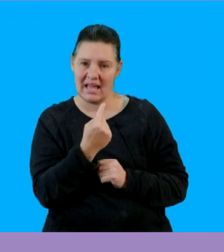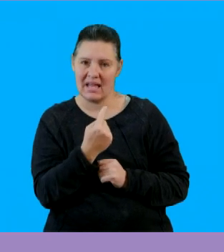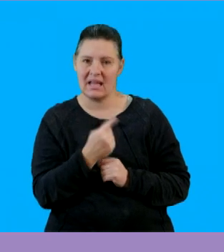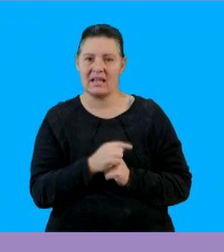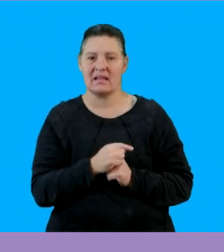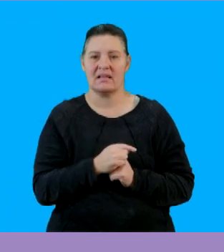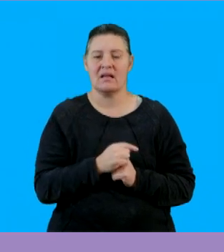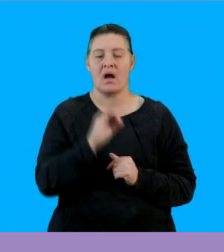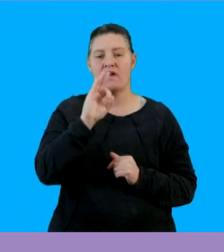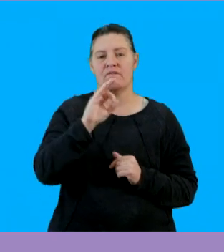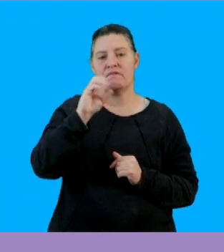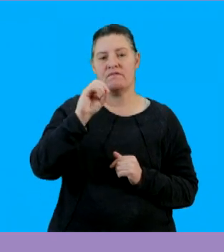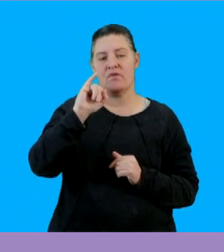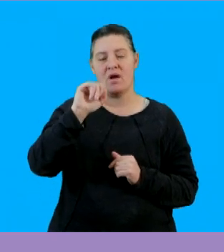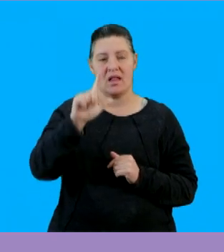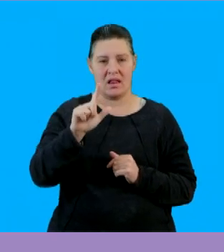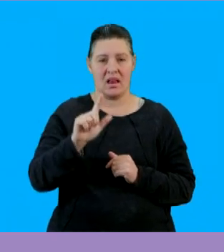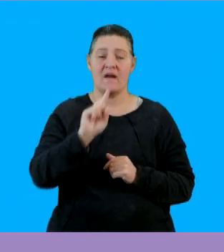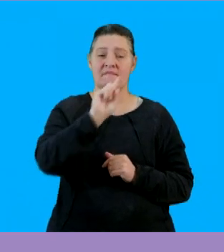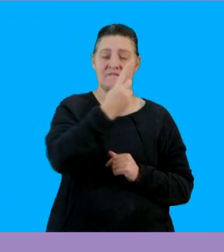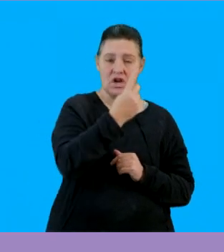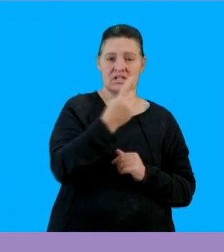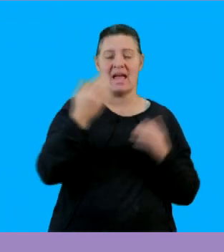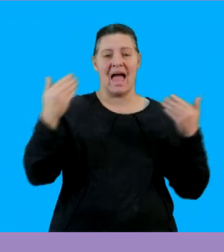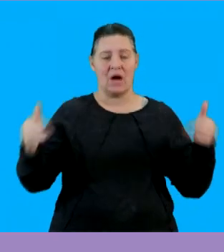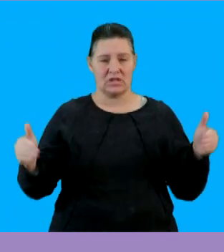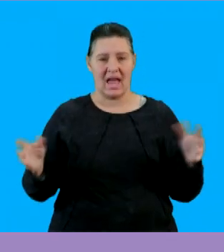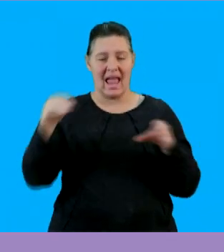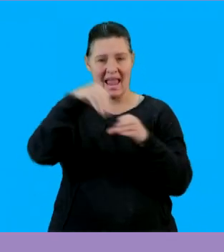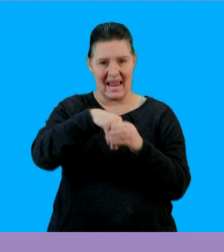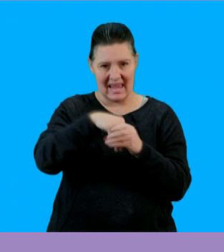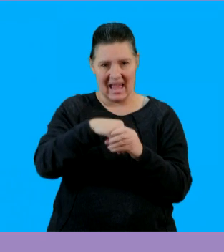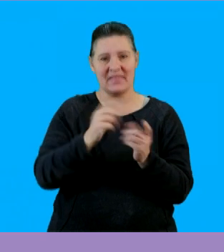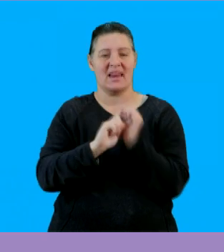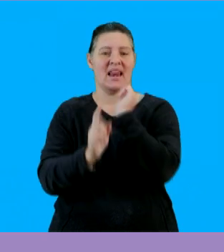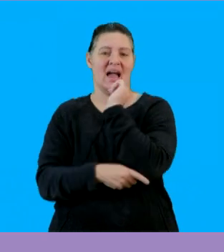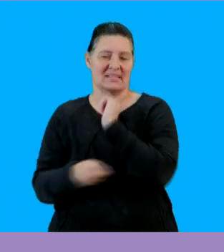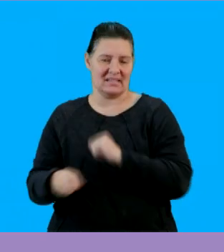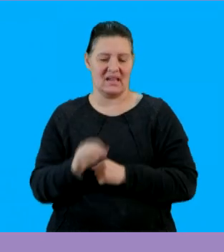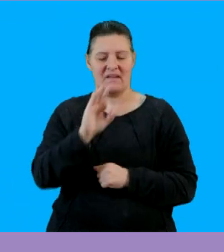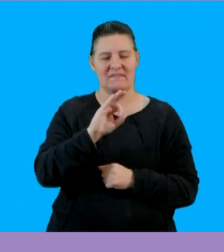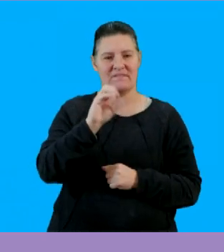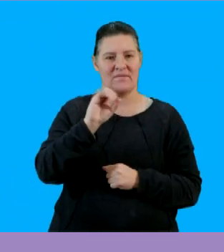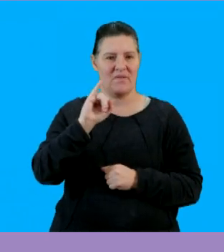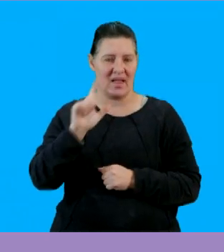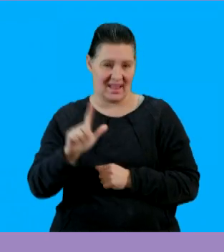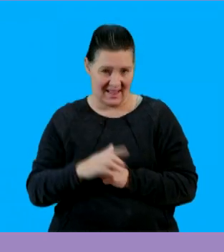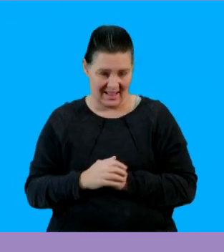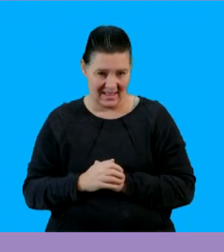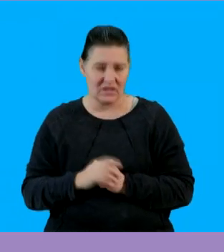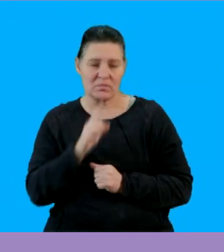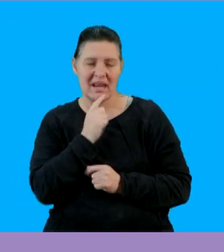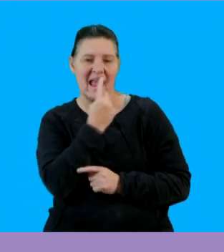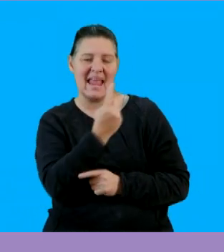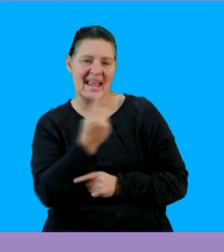this is the FOIL method. The first ones, the outer ones, the inner ones, and then the last ones, just to make sure that each